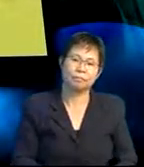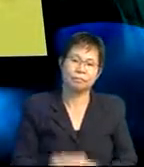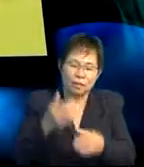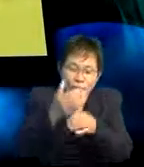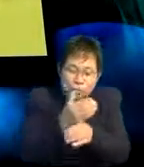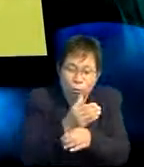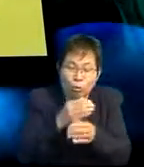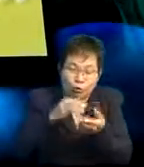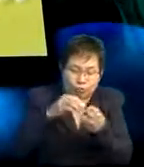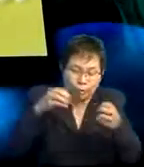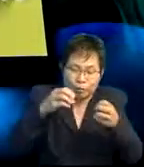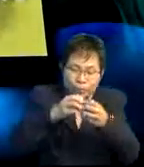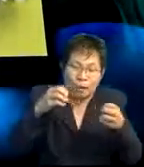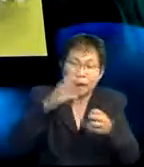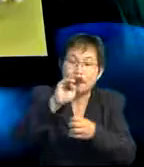a small magnet,